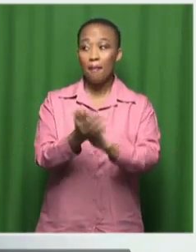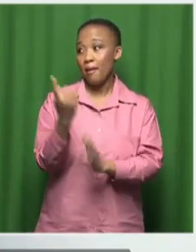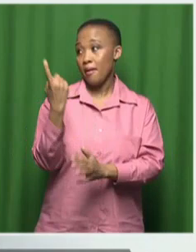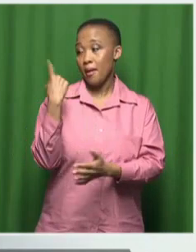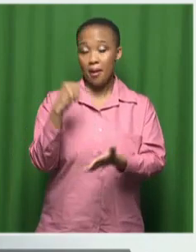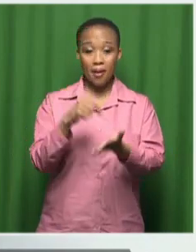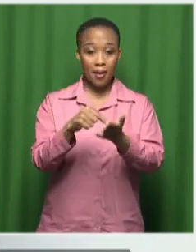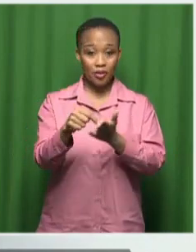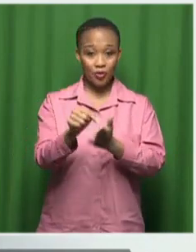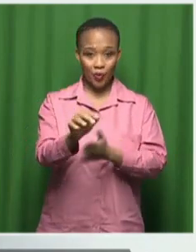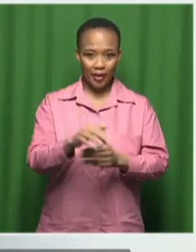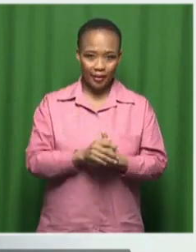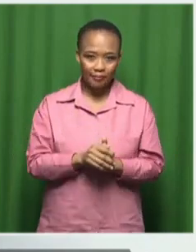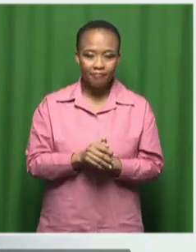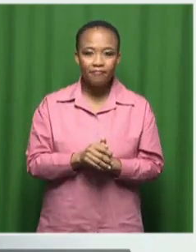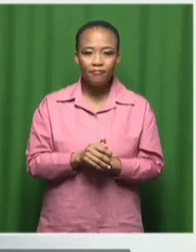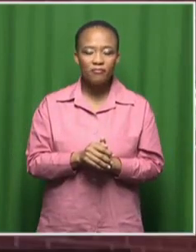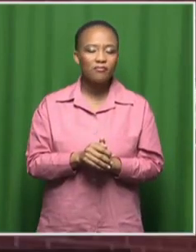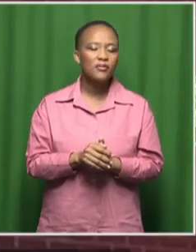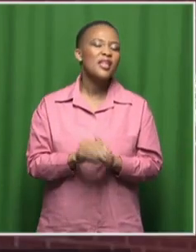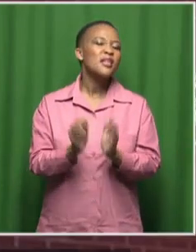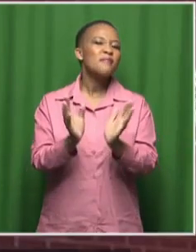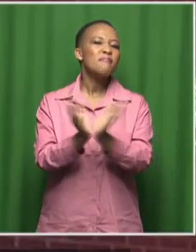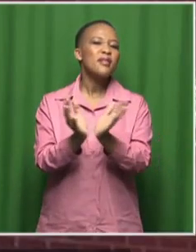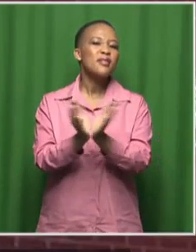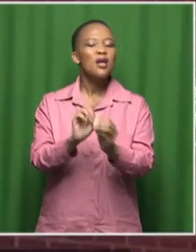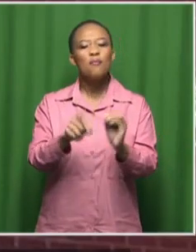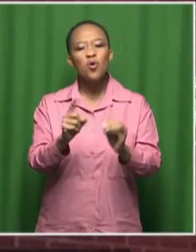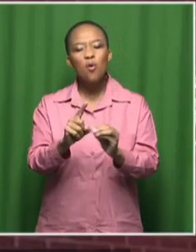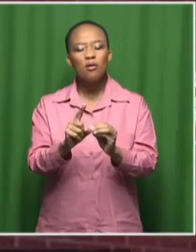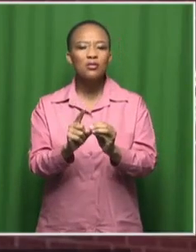around the employment tax incentive.